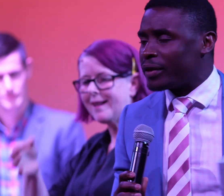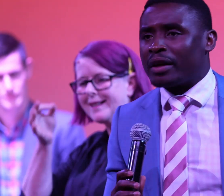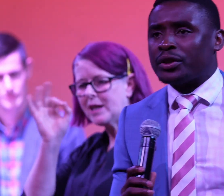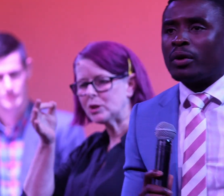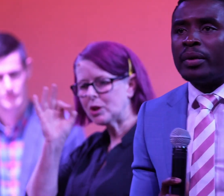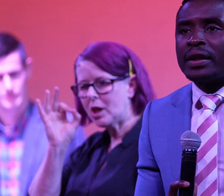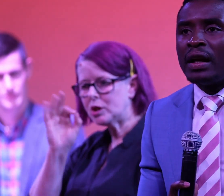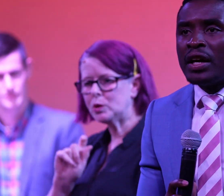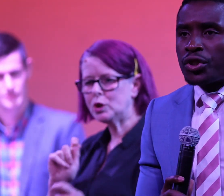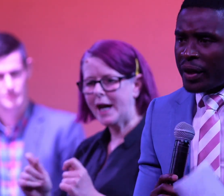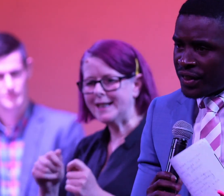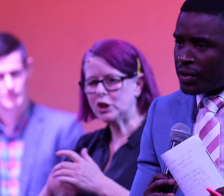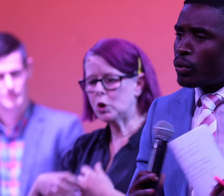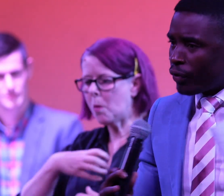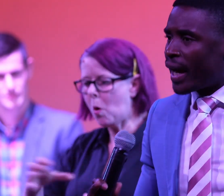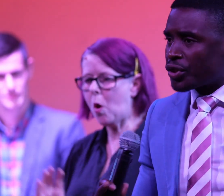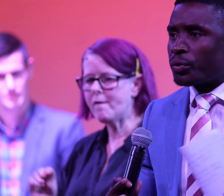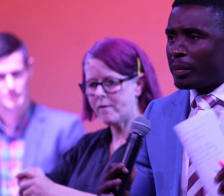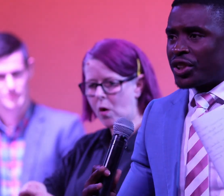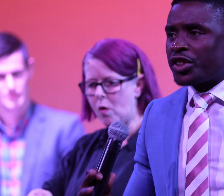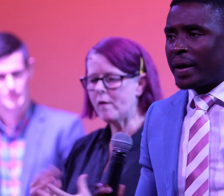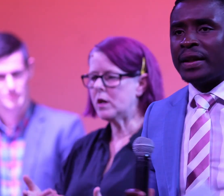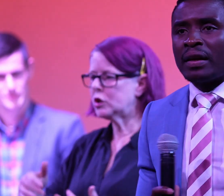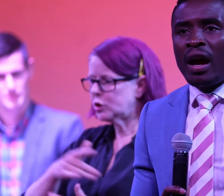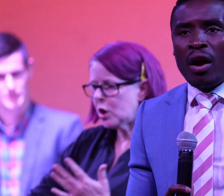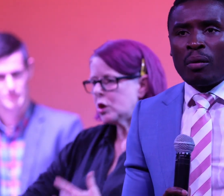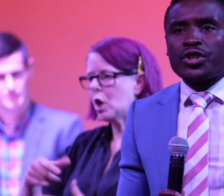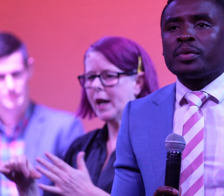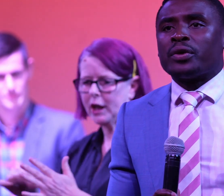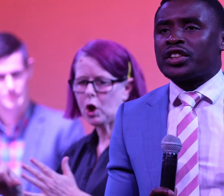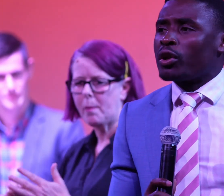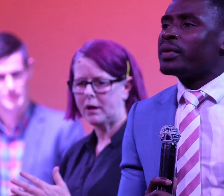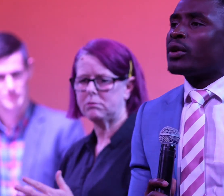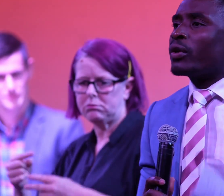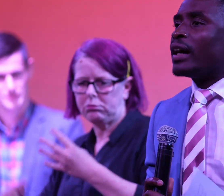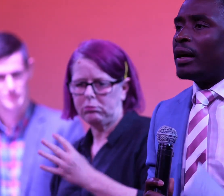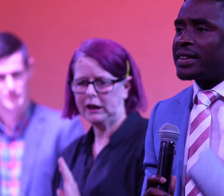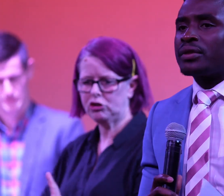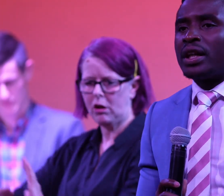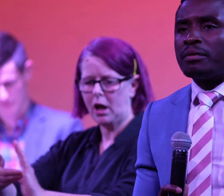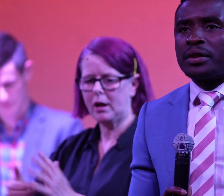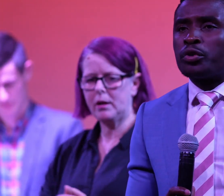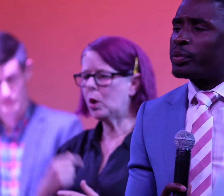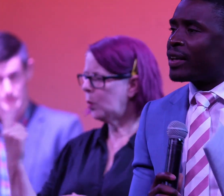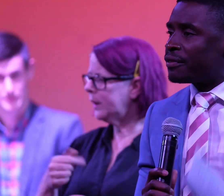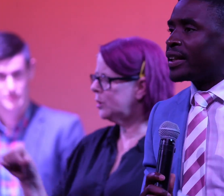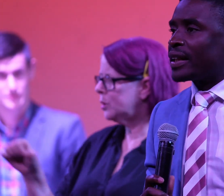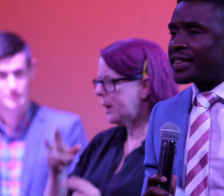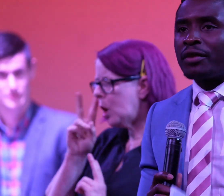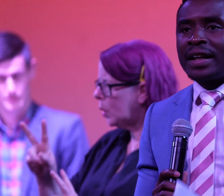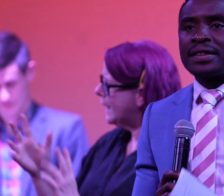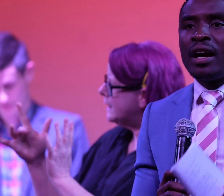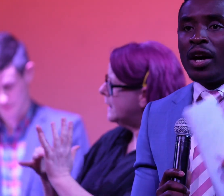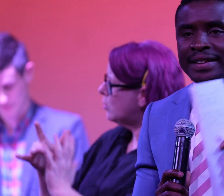and also environmental well-being. So we're going to see the role of council really much expanding. What we should be doing is lobbying local central government to provide